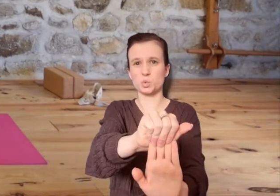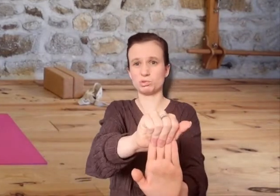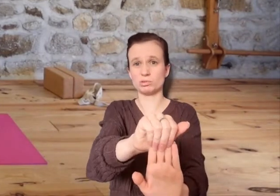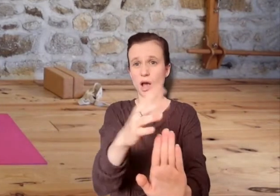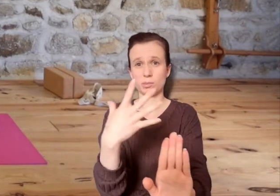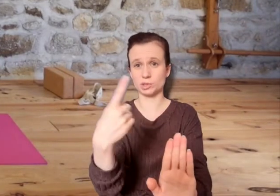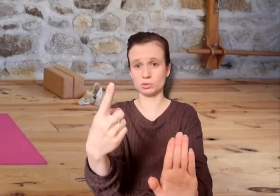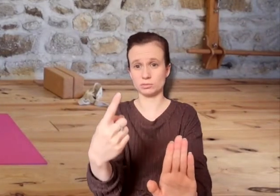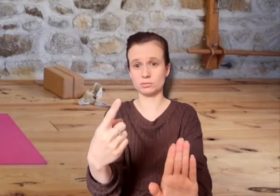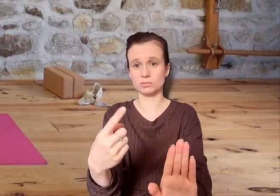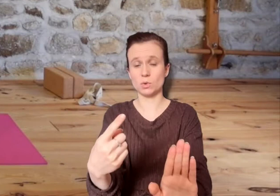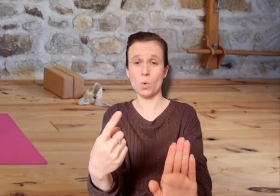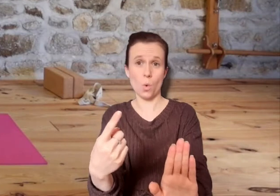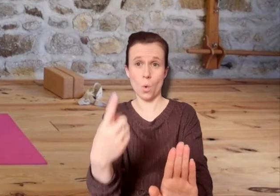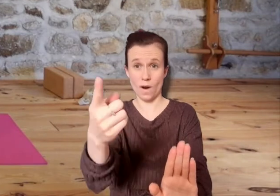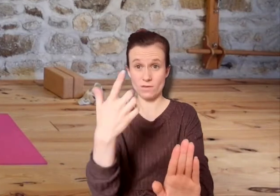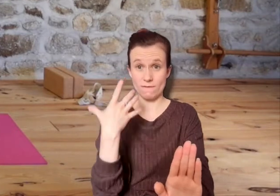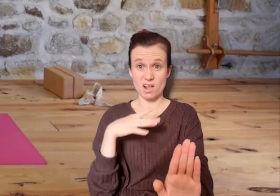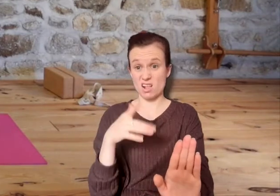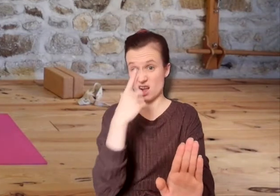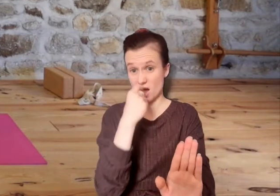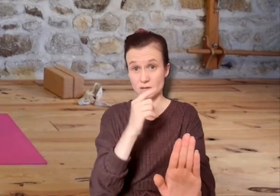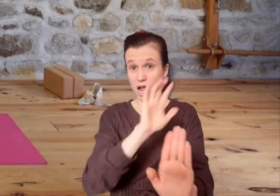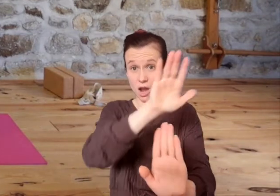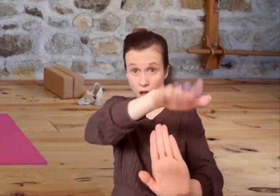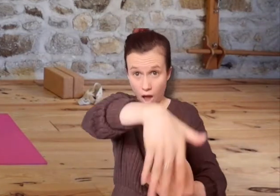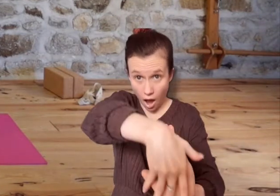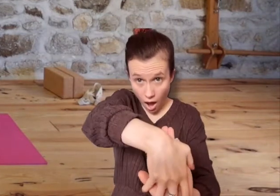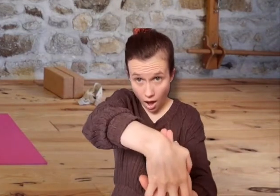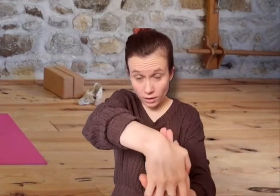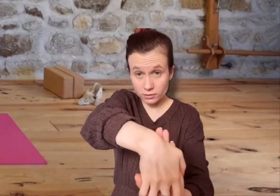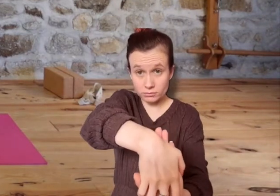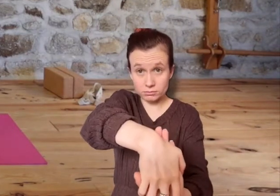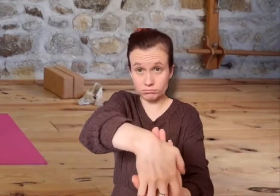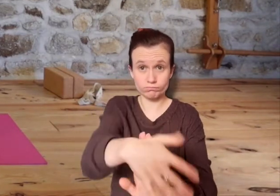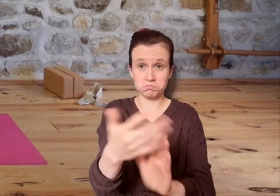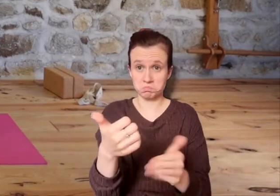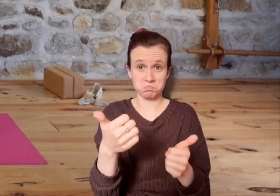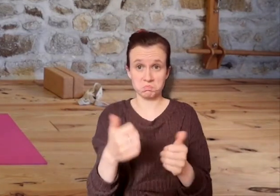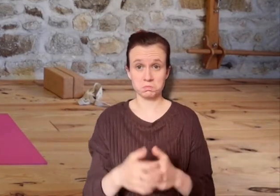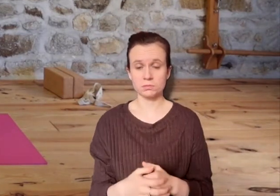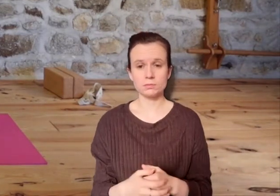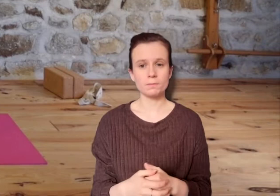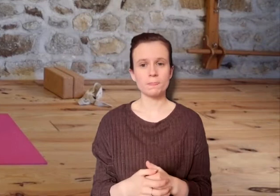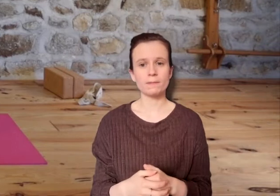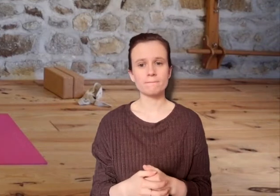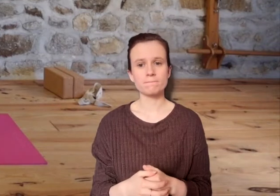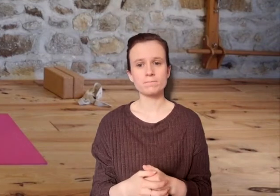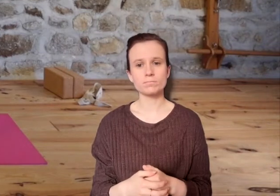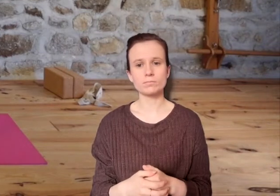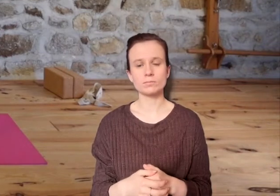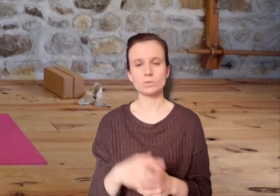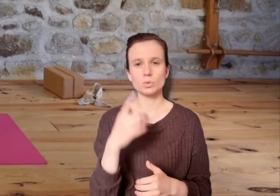you're flexible, you can go all the way over and grab the soles of the feet. Yeah. You're gonna lift the spine on the